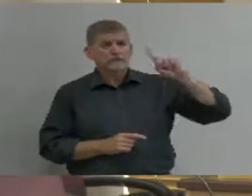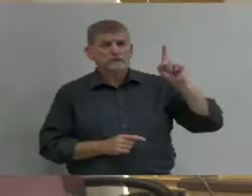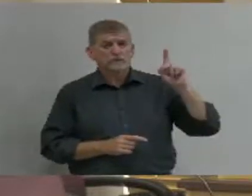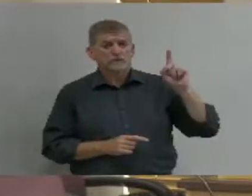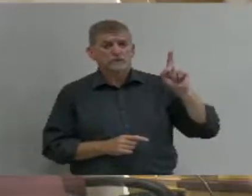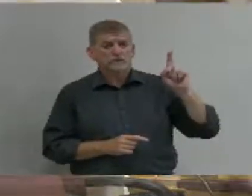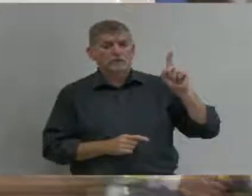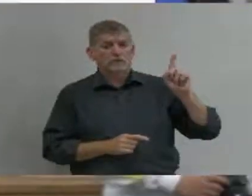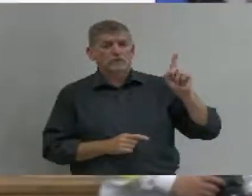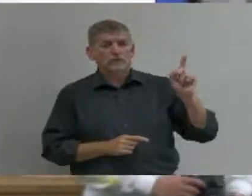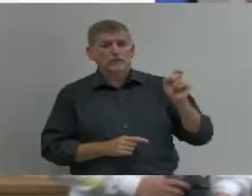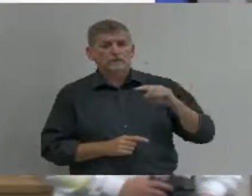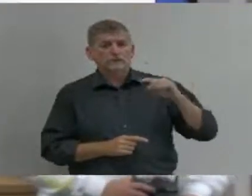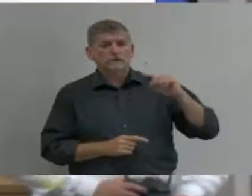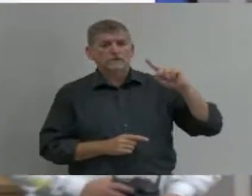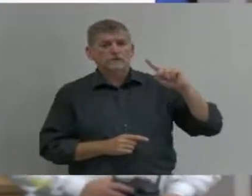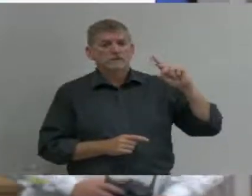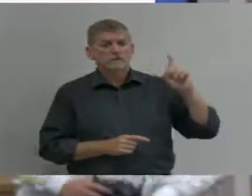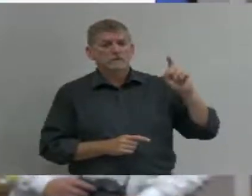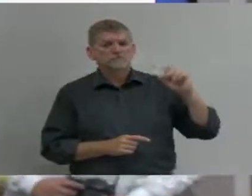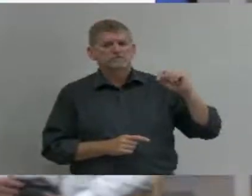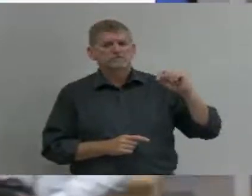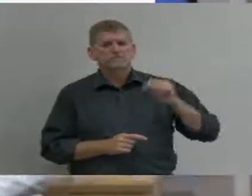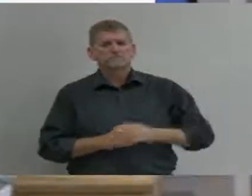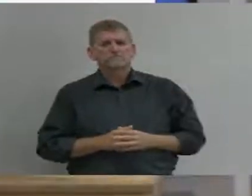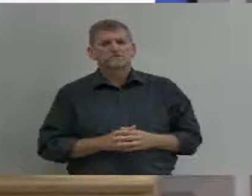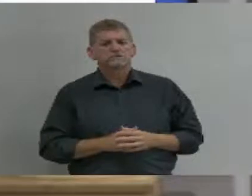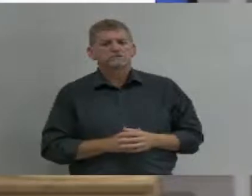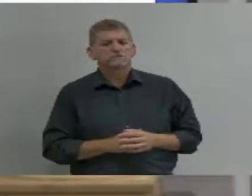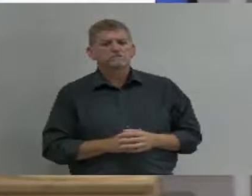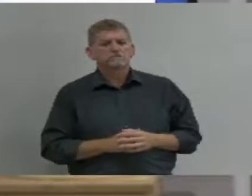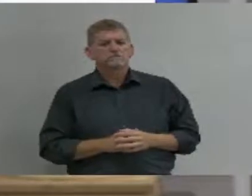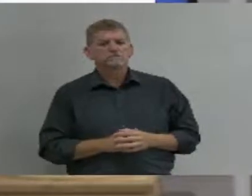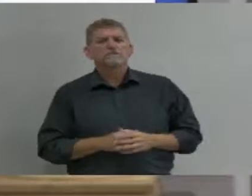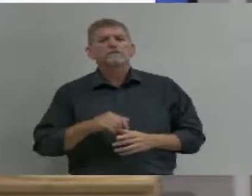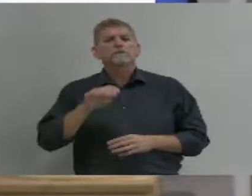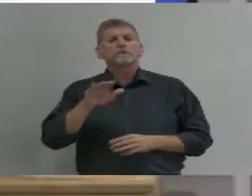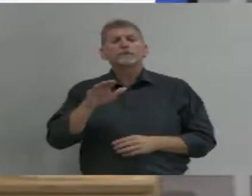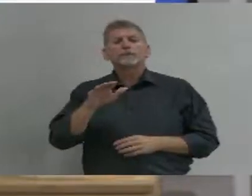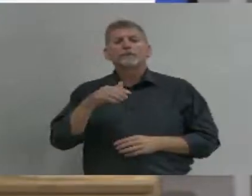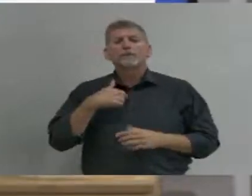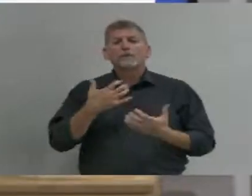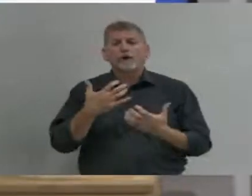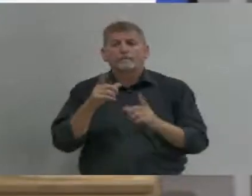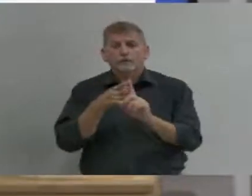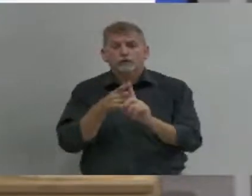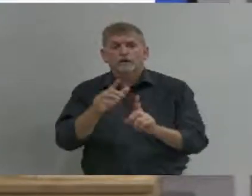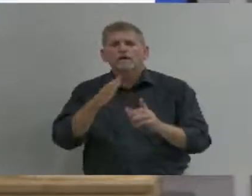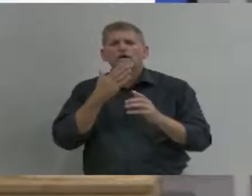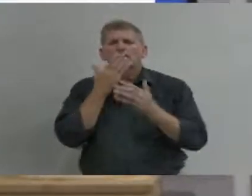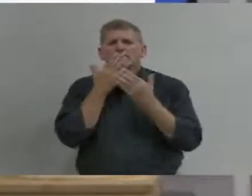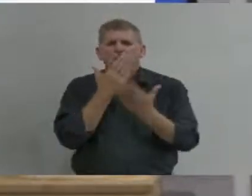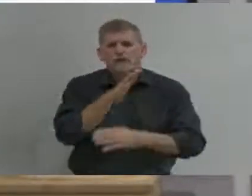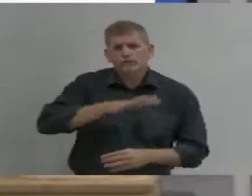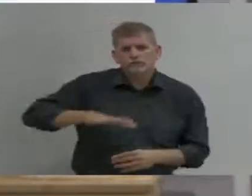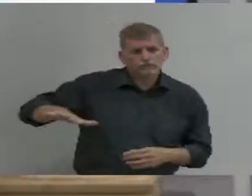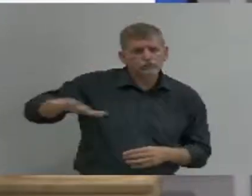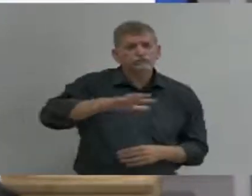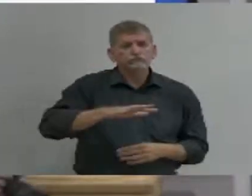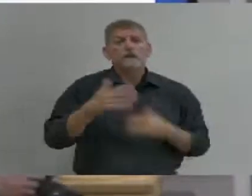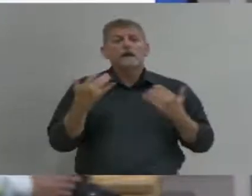Bob Hagan, I'm a retired orthopedic surgeon in Lafayette, and I thank you guys for all that you're doing. Just a question maybe for Dr. Ramirez. I know Purdue